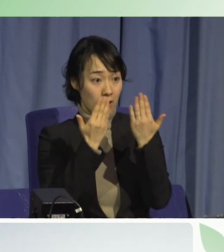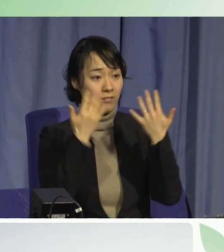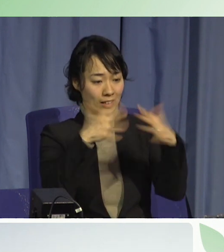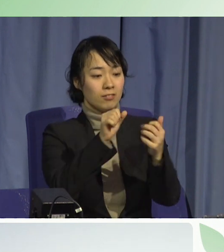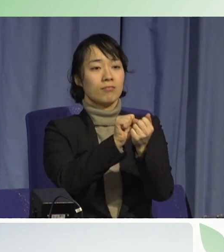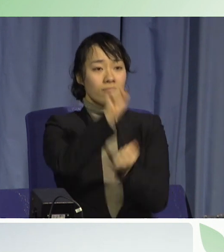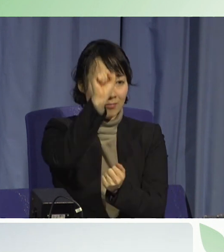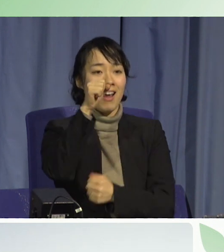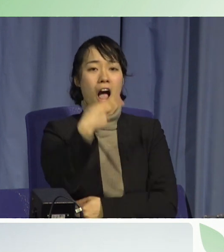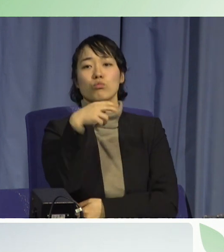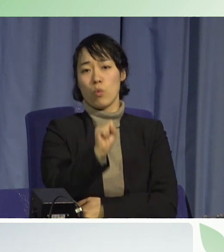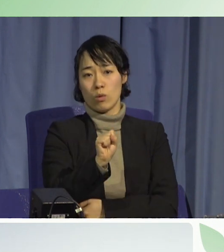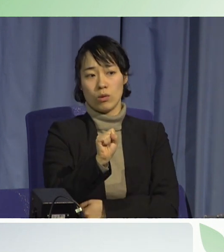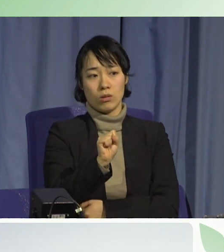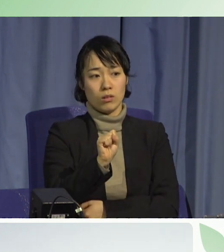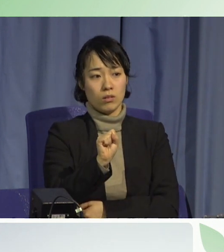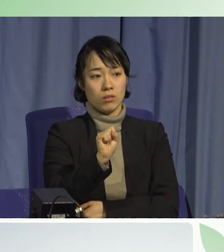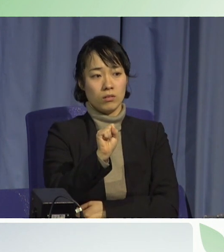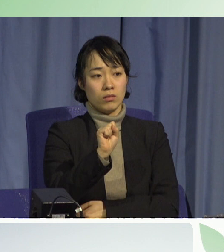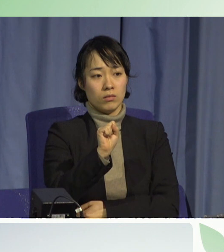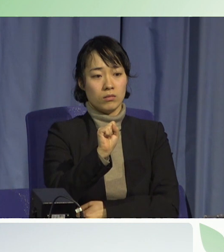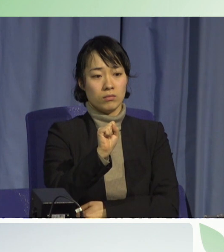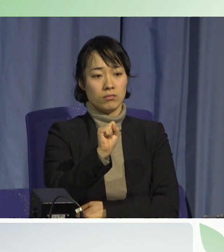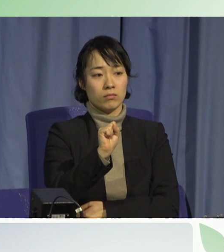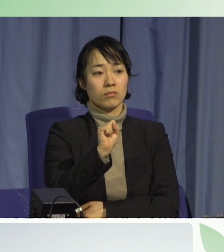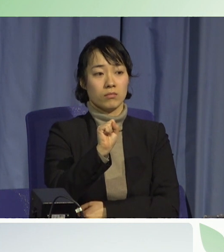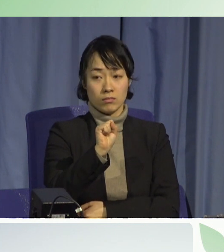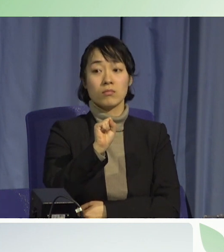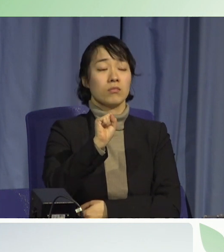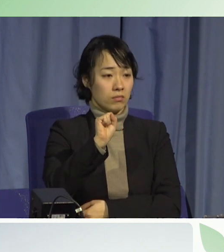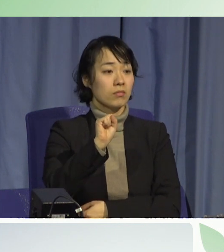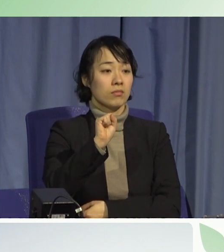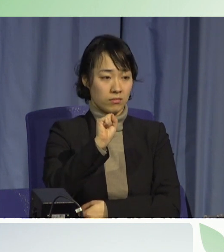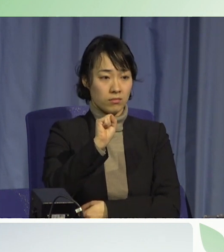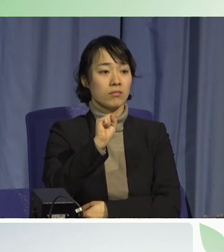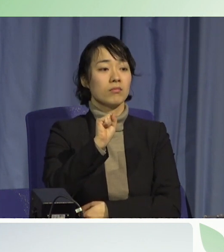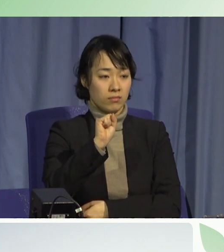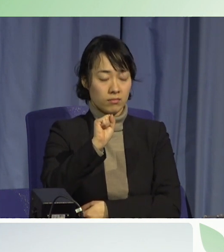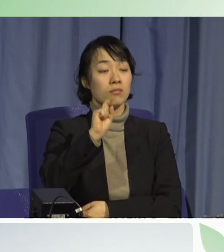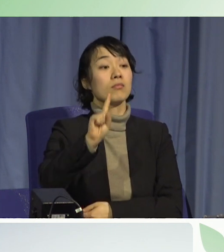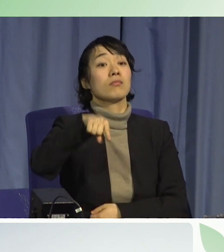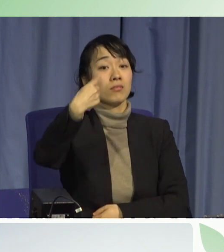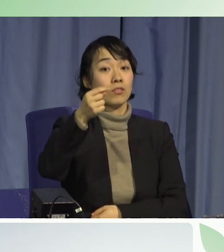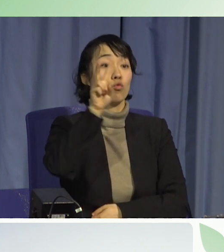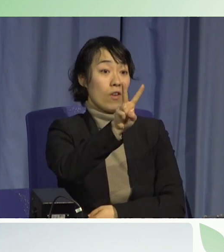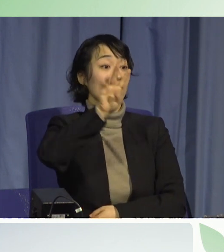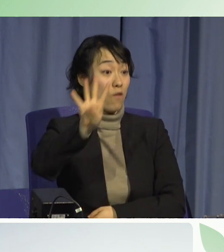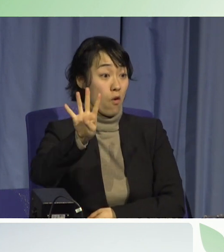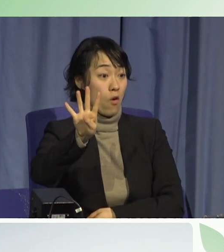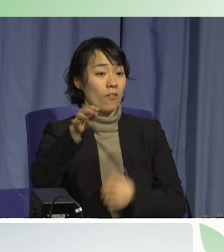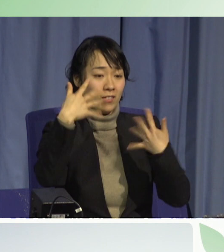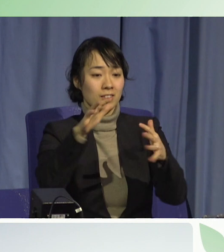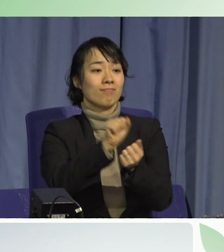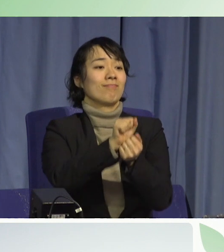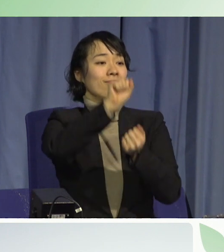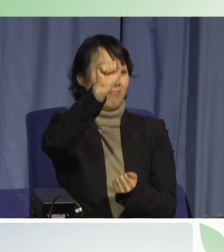language. And we already have 150 students graduate from the high school this is a